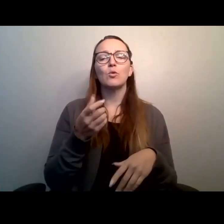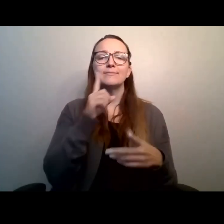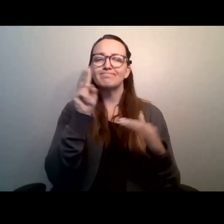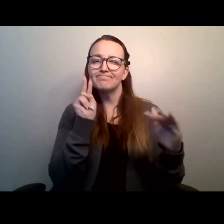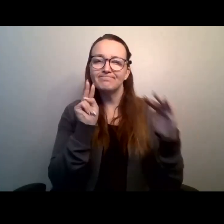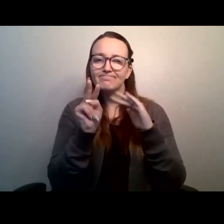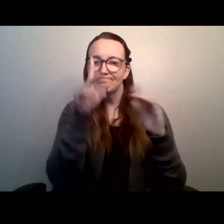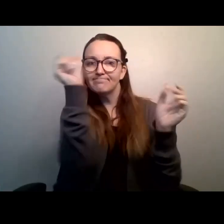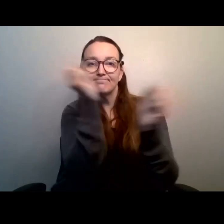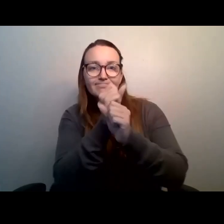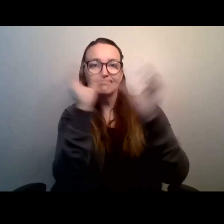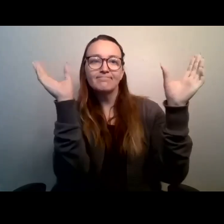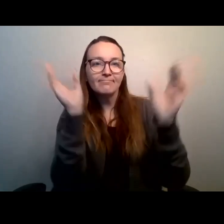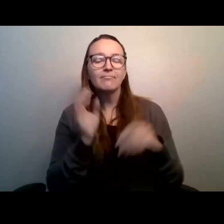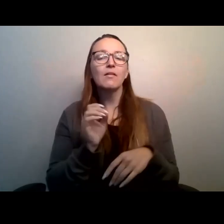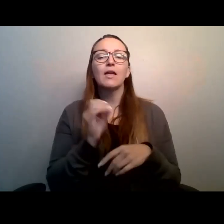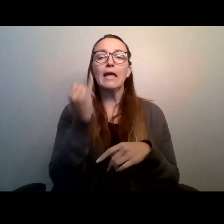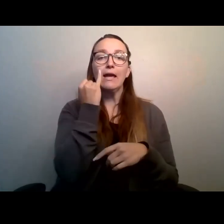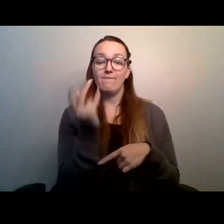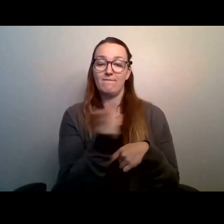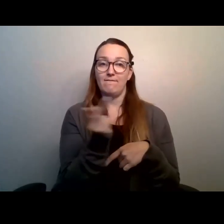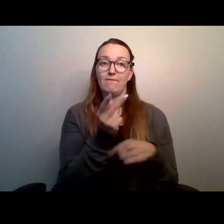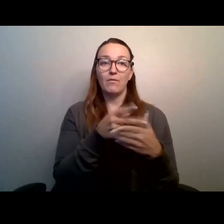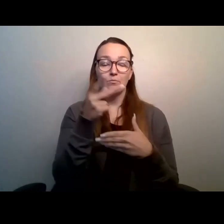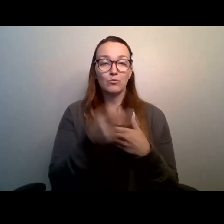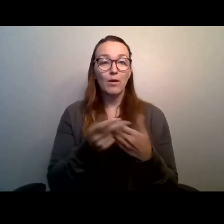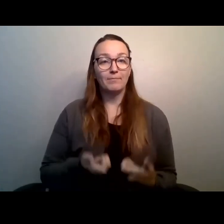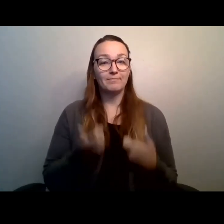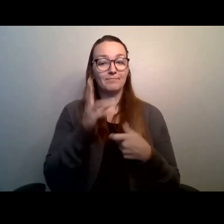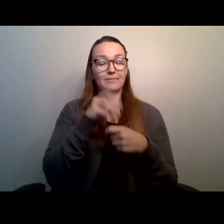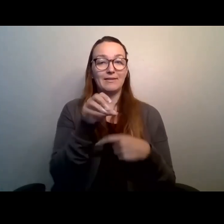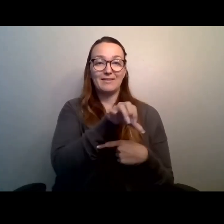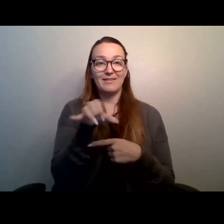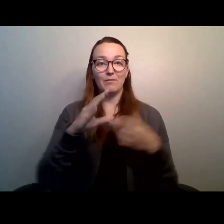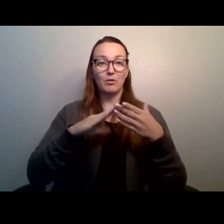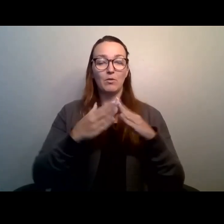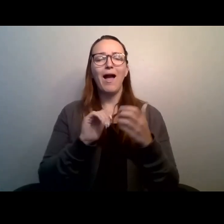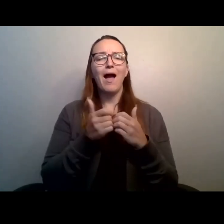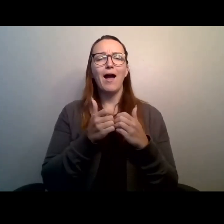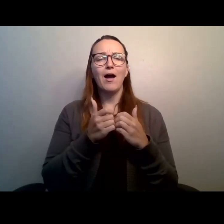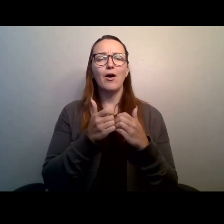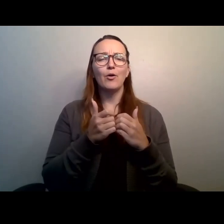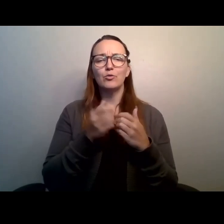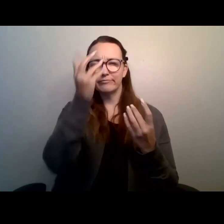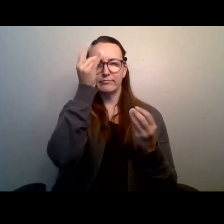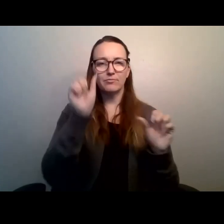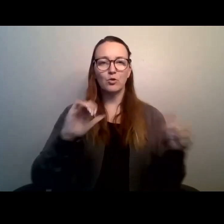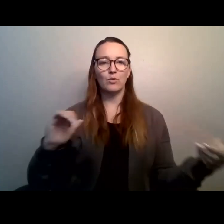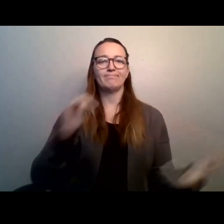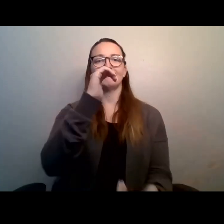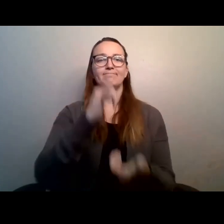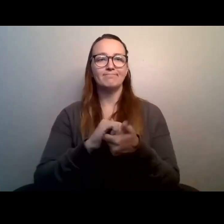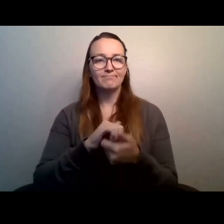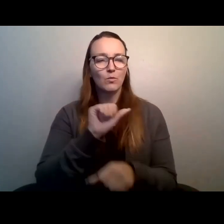getting, if those two mobile health programs exist in the same community, how do you envision getting them to collaborate and work